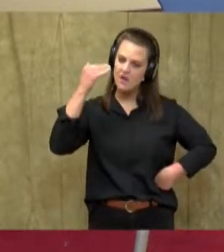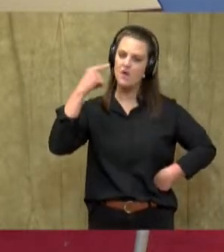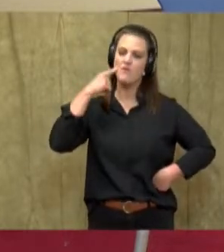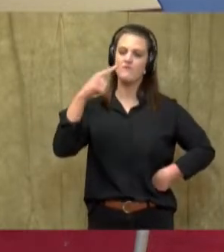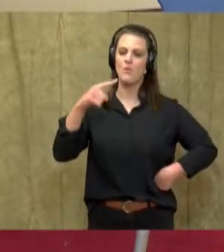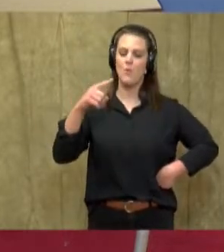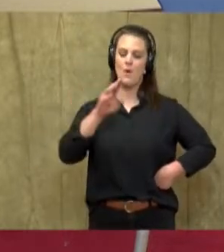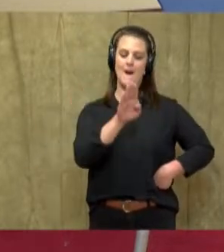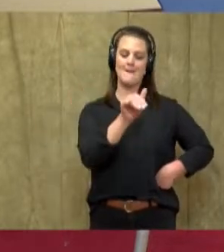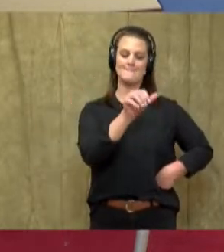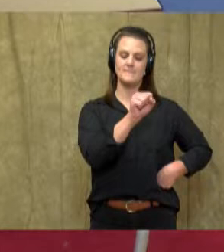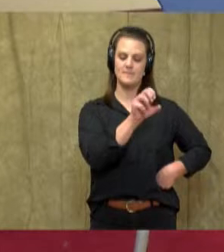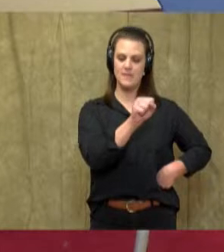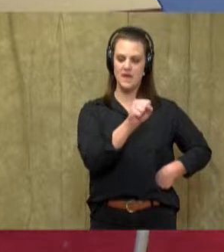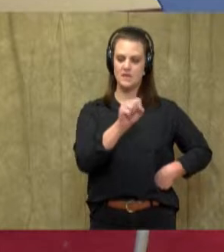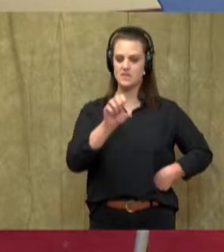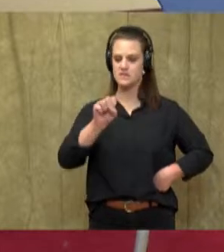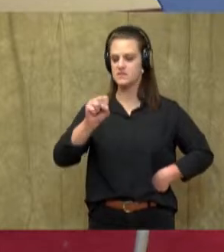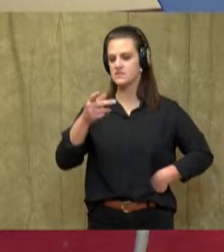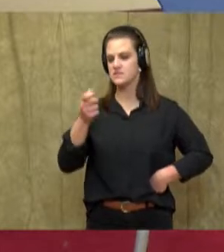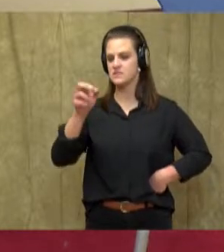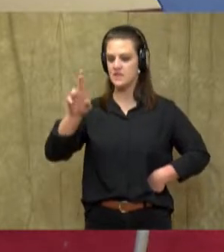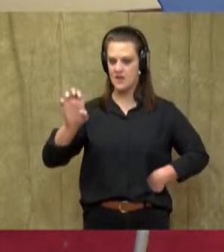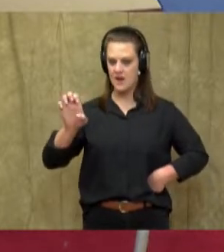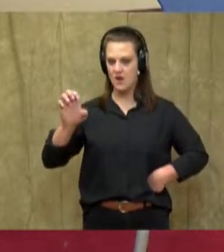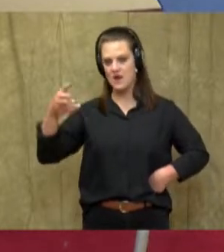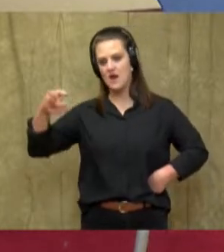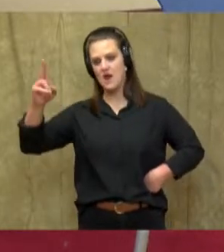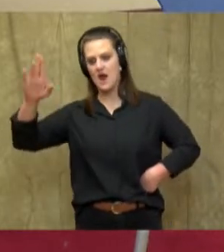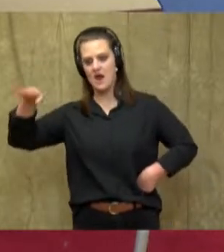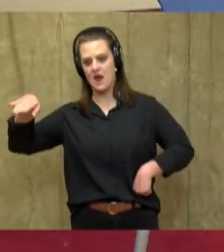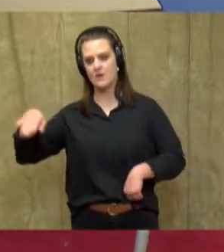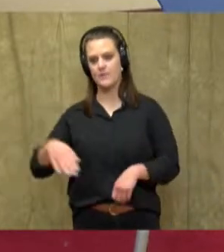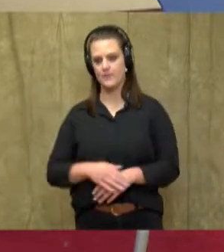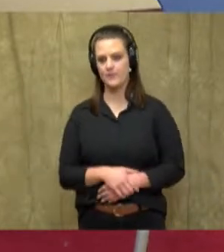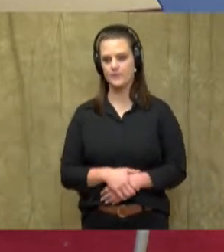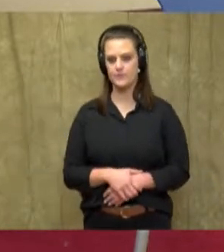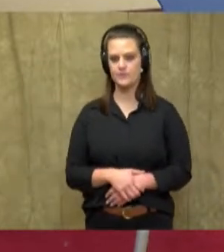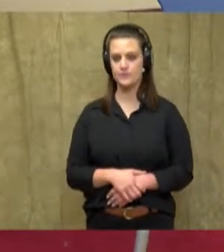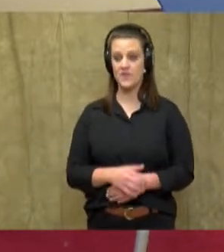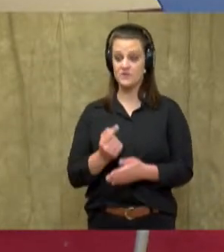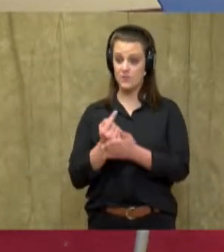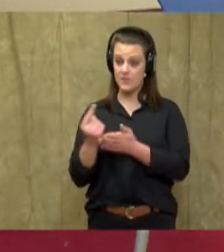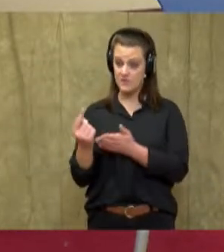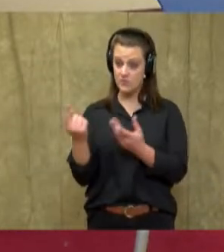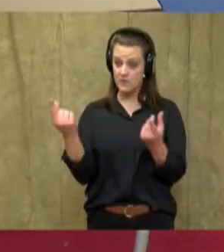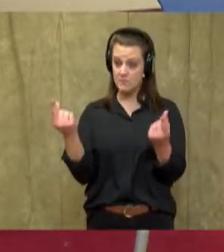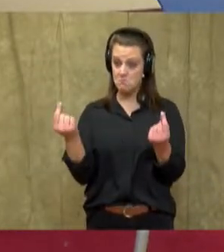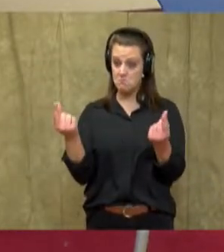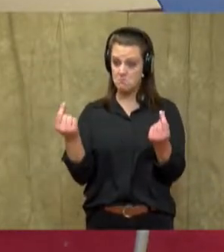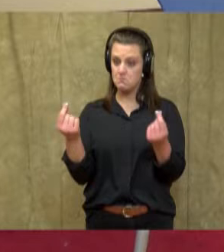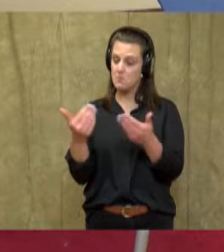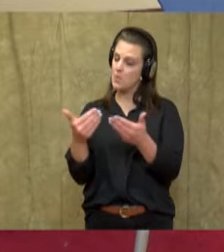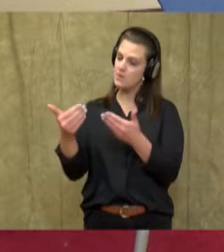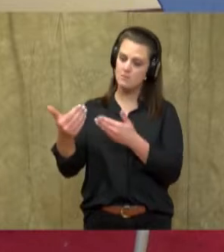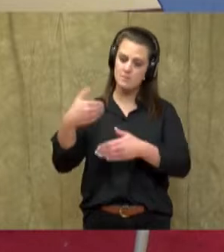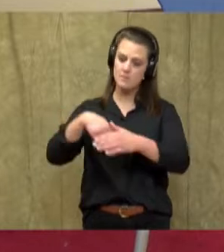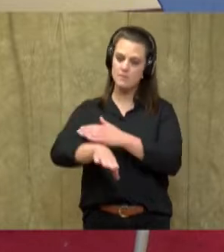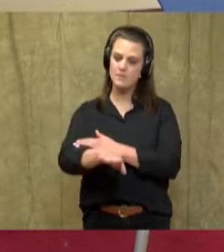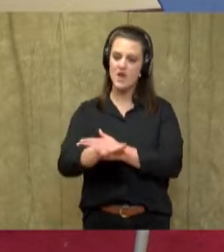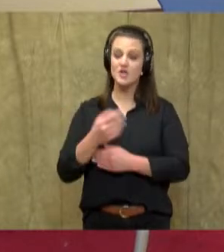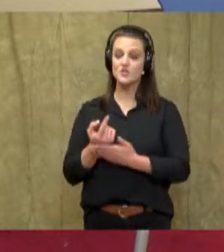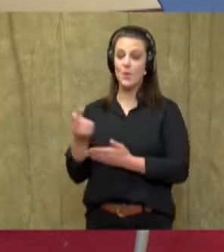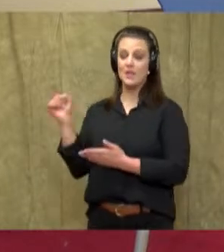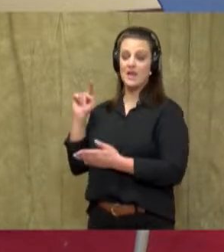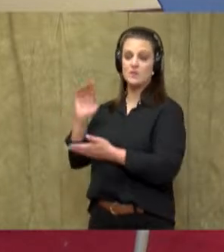bass drum, our snare drum, and our hi-hat. This week, we're going to move forward. We're going to take what we